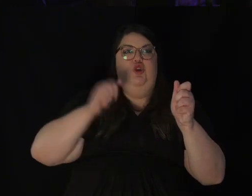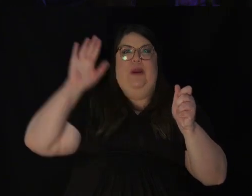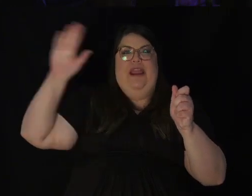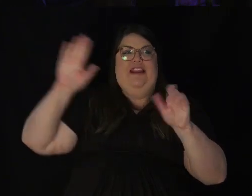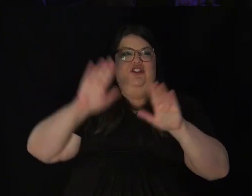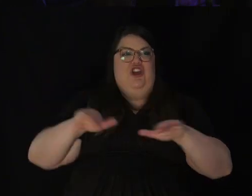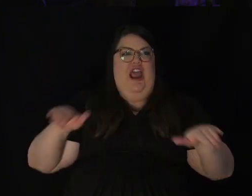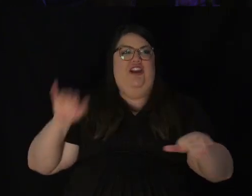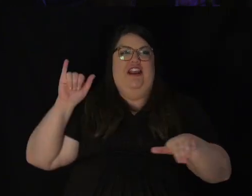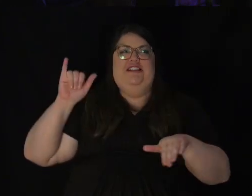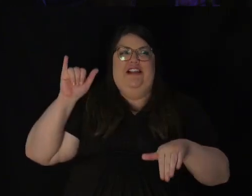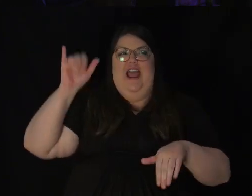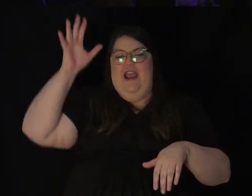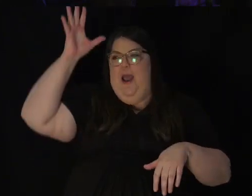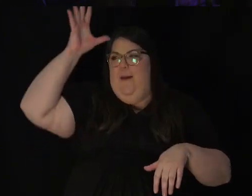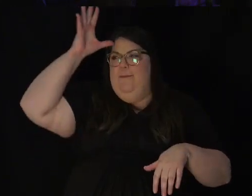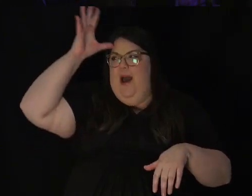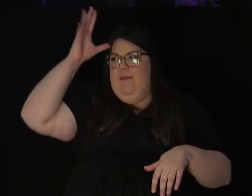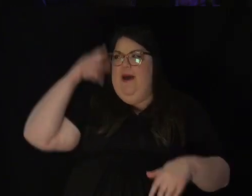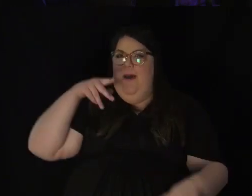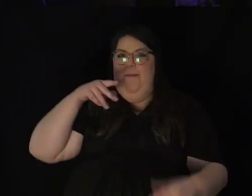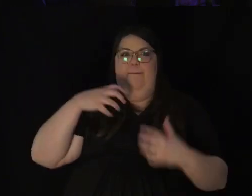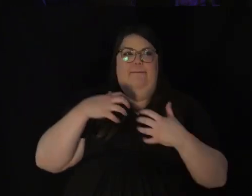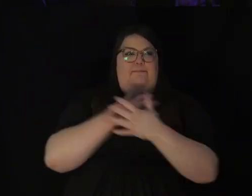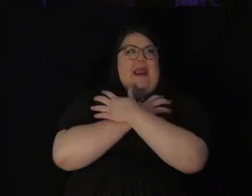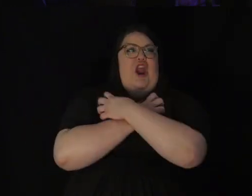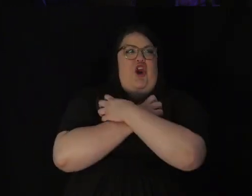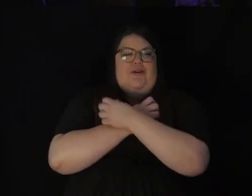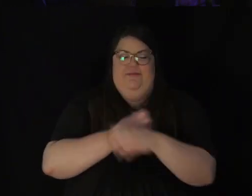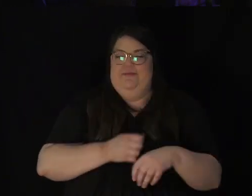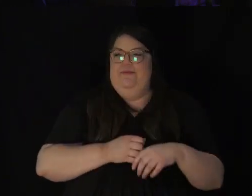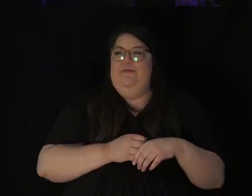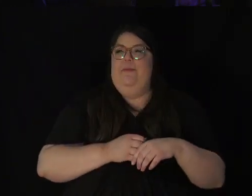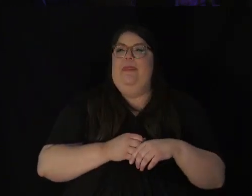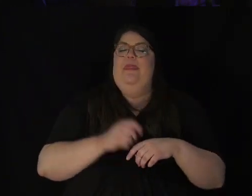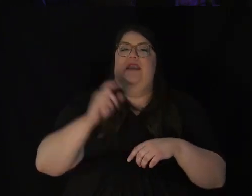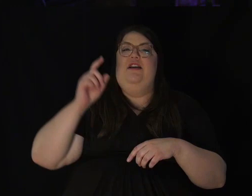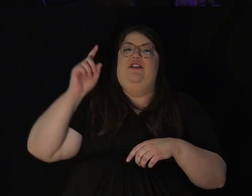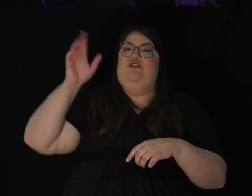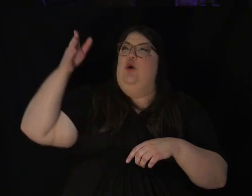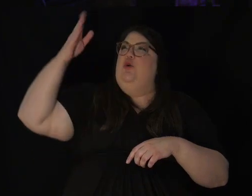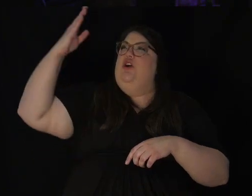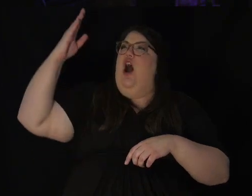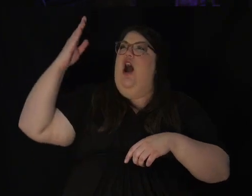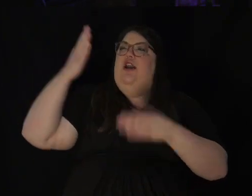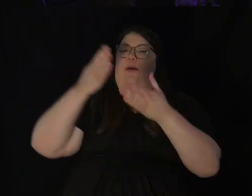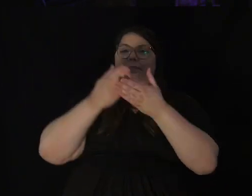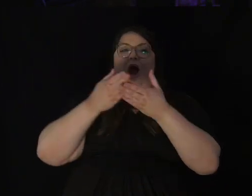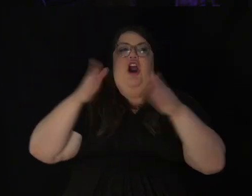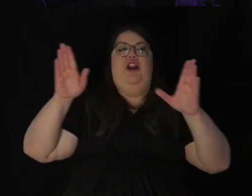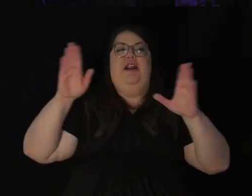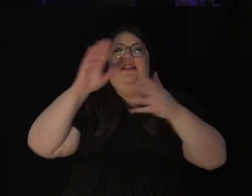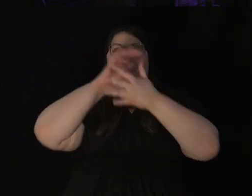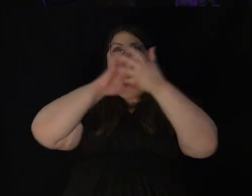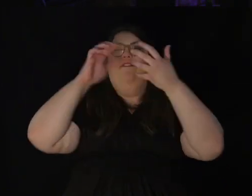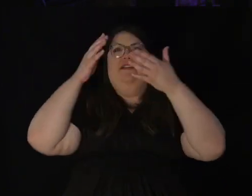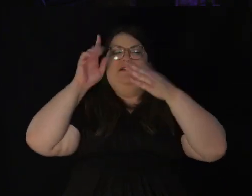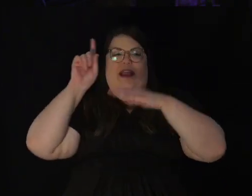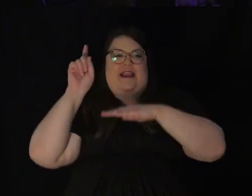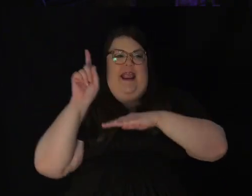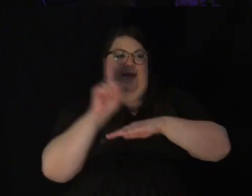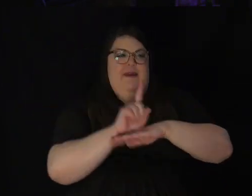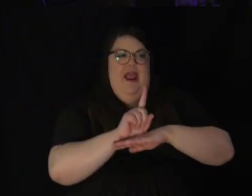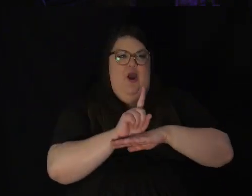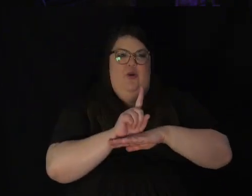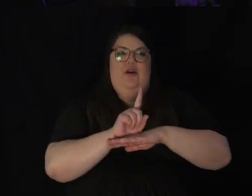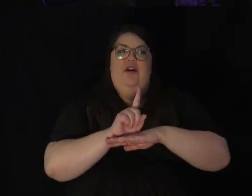bear. Verse 10, he parted the heavens and came down. Dark clouds were under his feet.